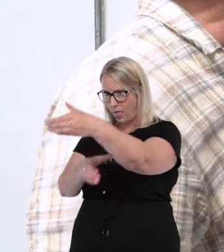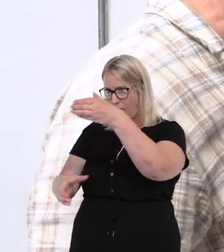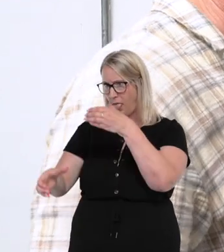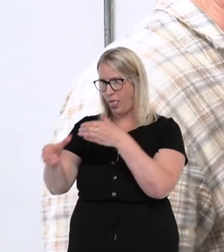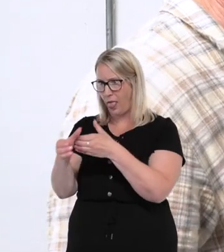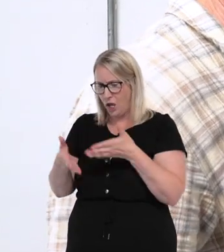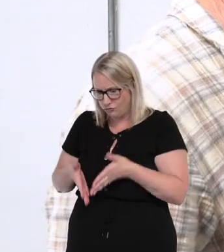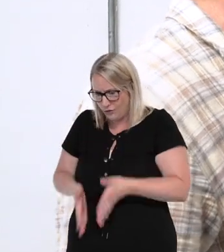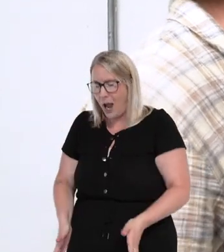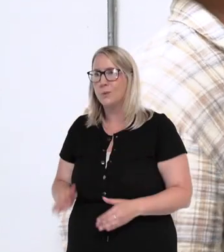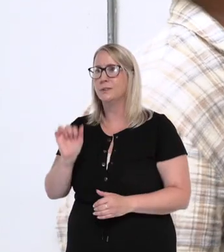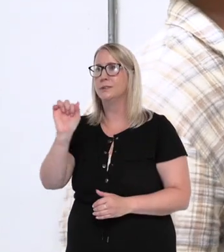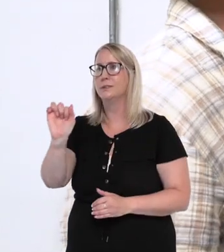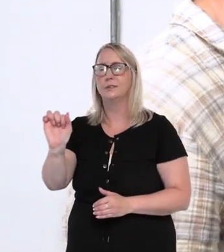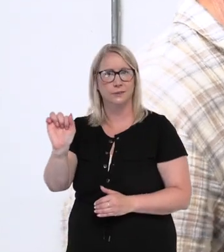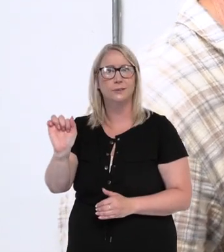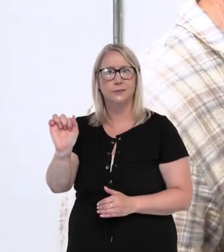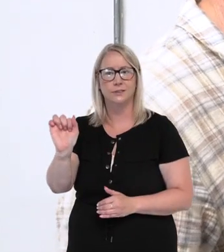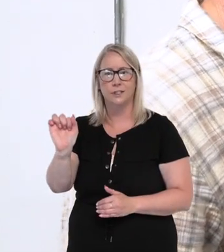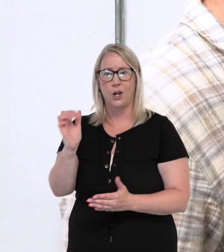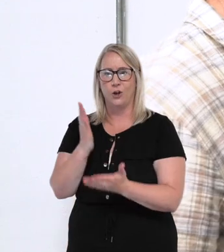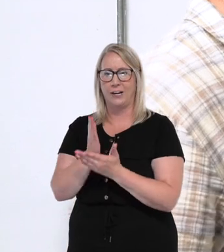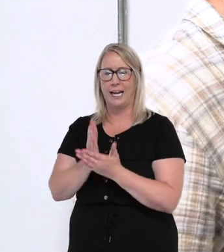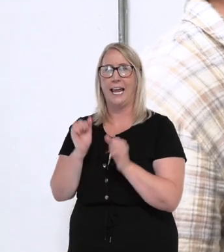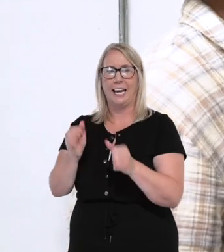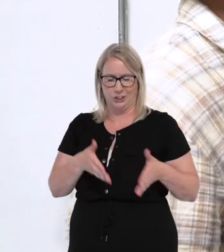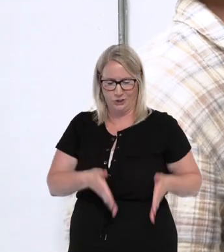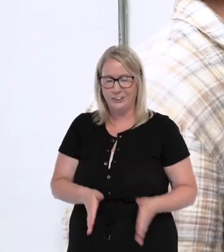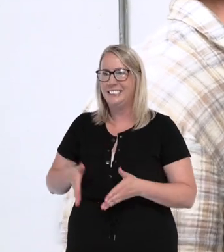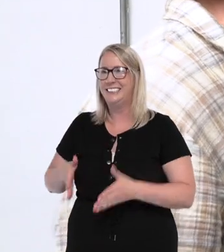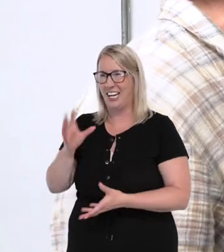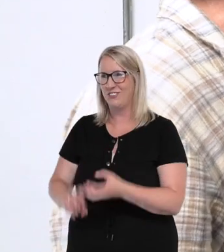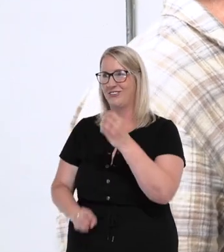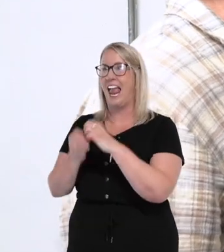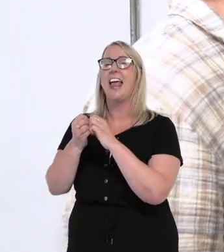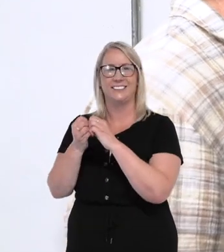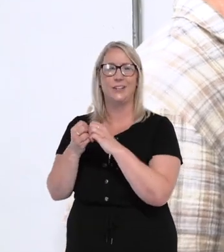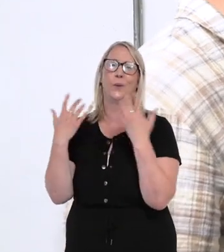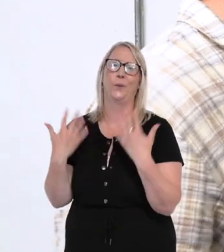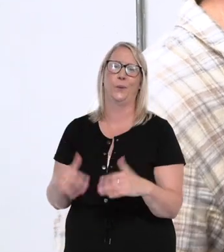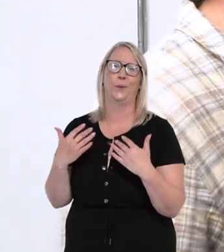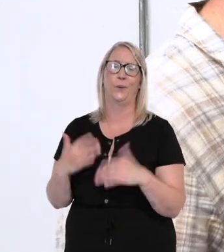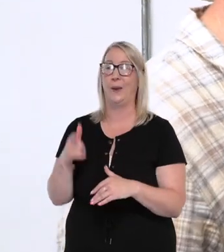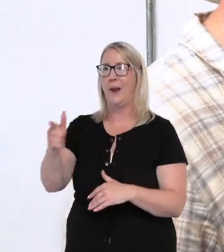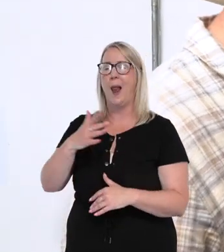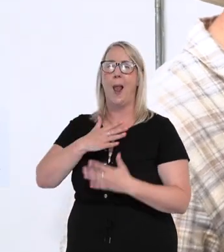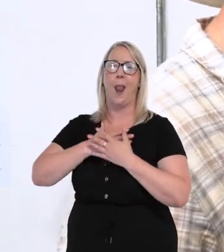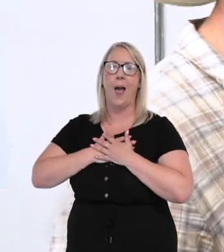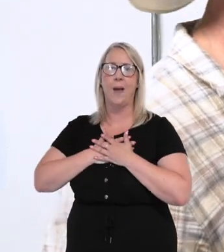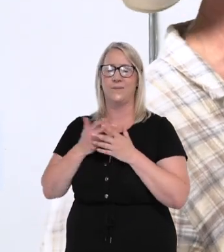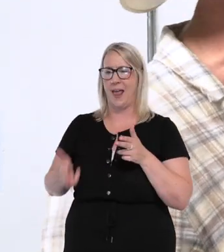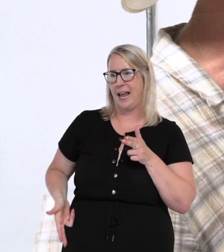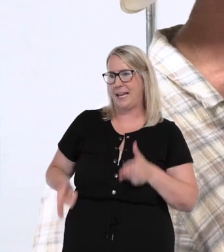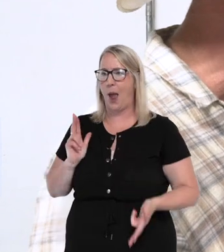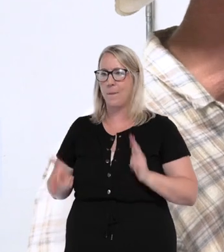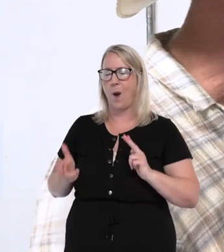and he's painstakingly made these jeans, which he loves. They're often around cowboy ideas, but